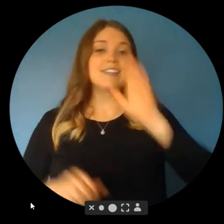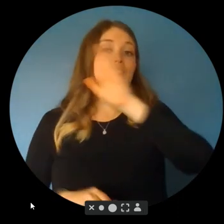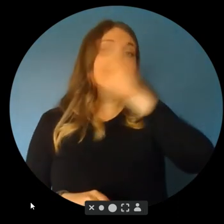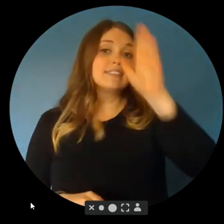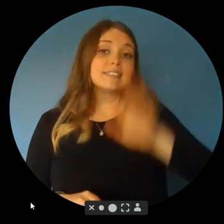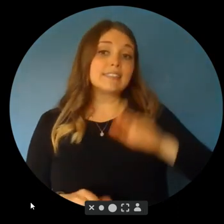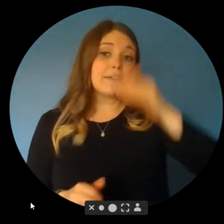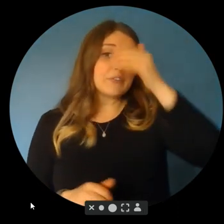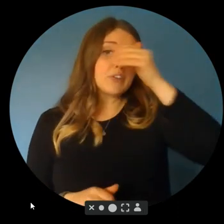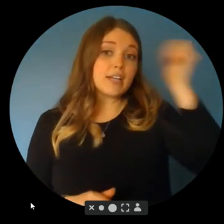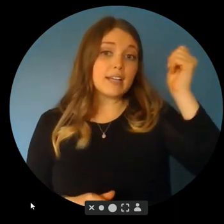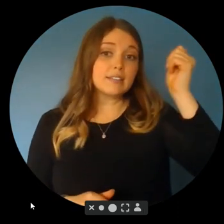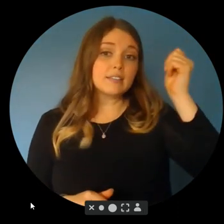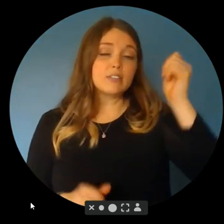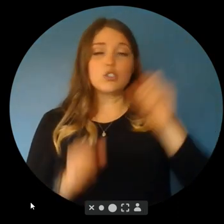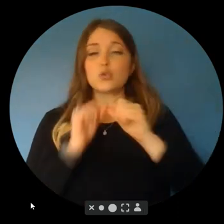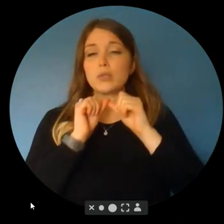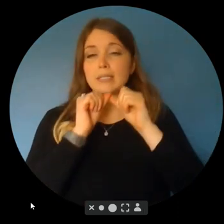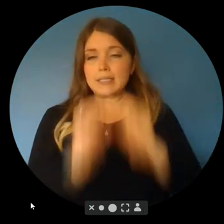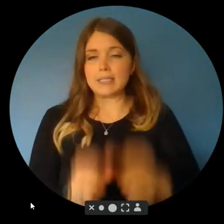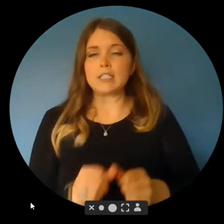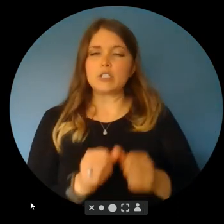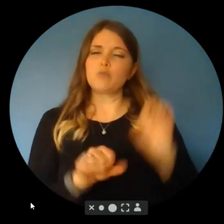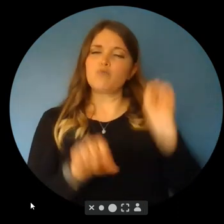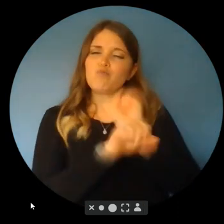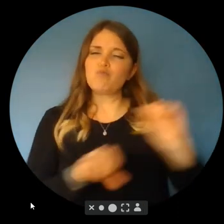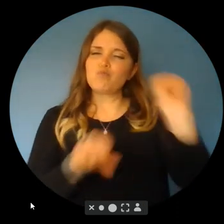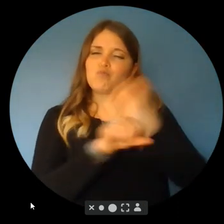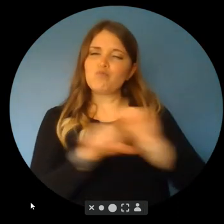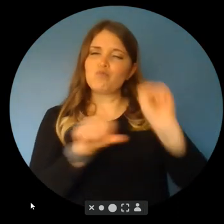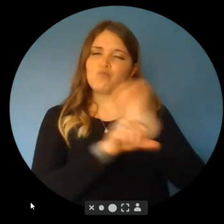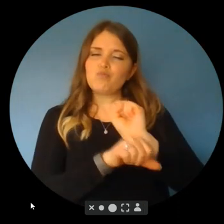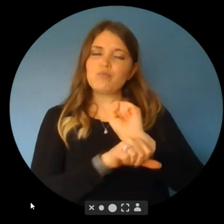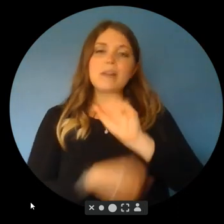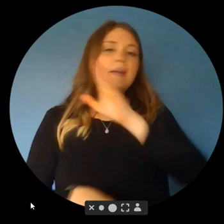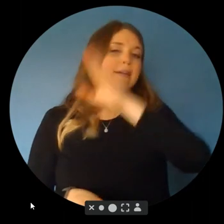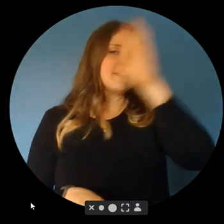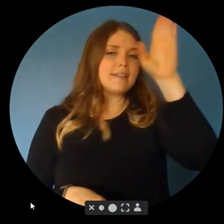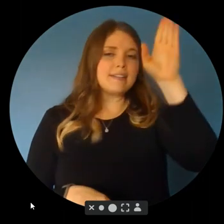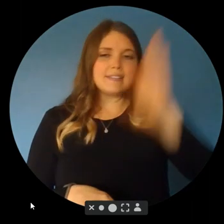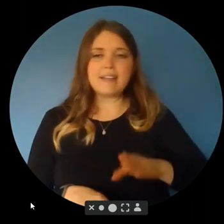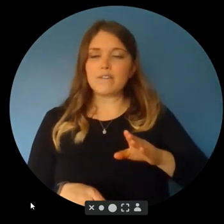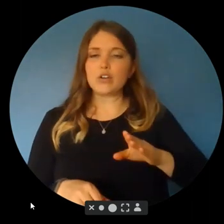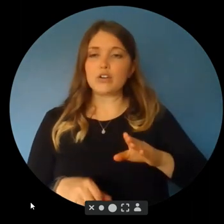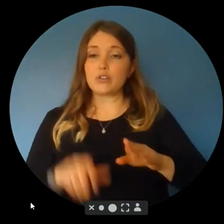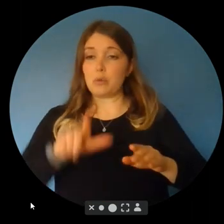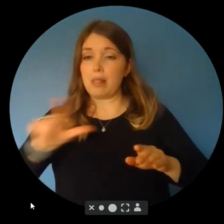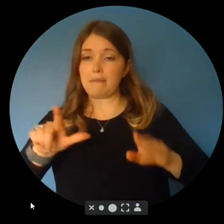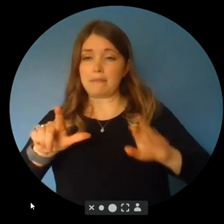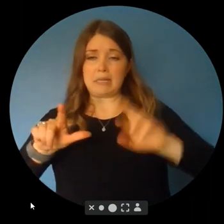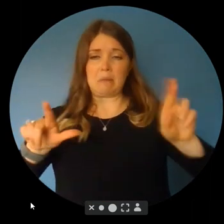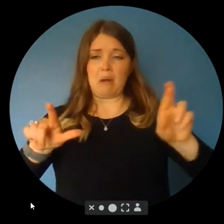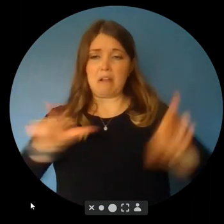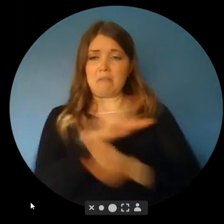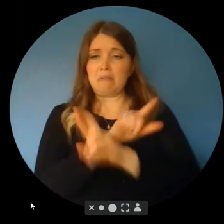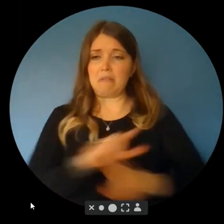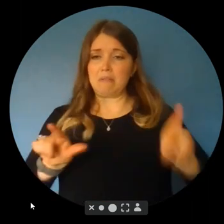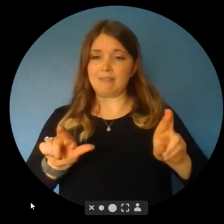be dexterous and deft, and never mix up your right foot from your